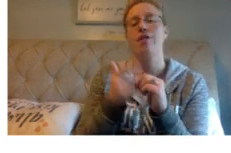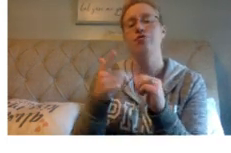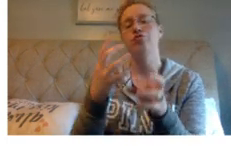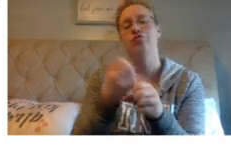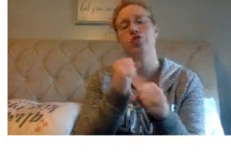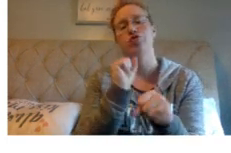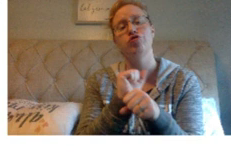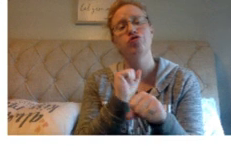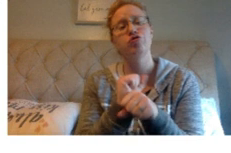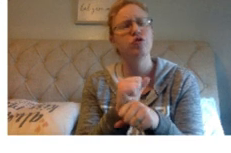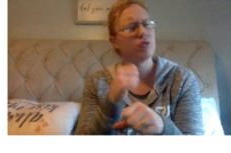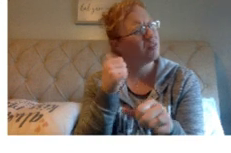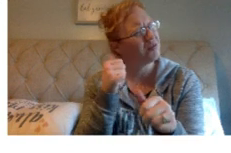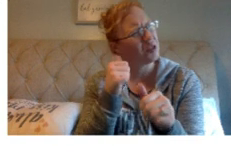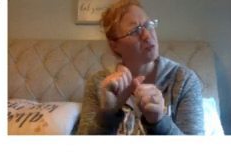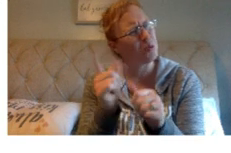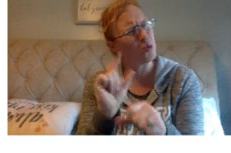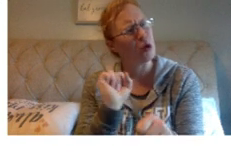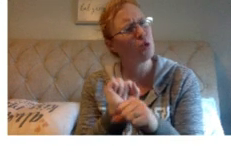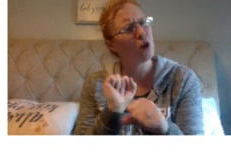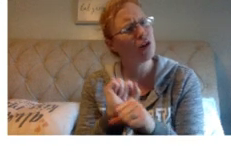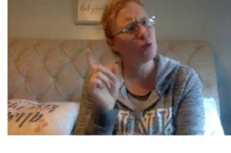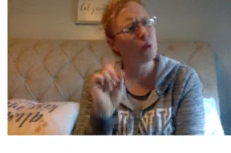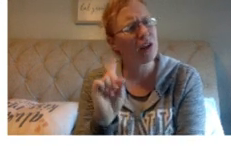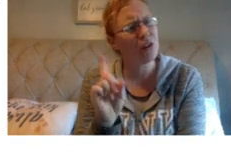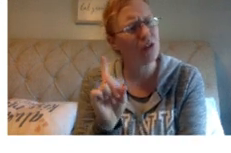a job. Who remembers where she gets a job at?